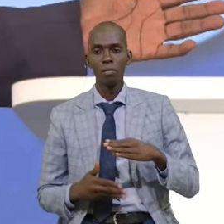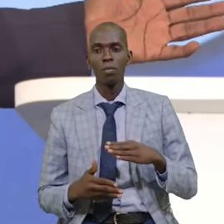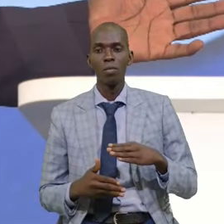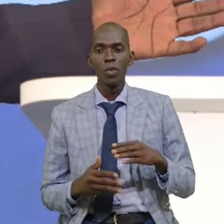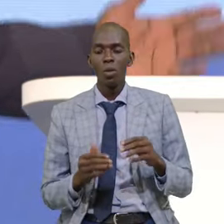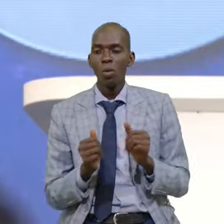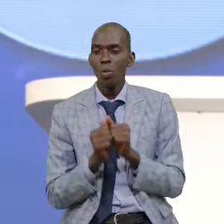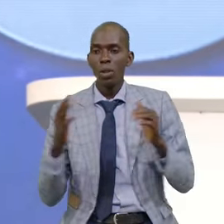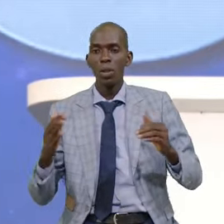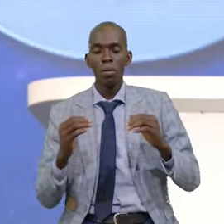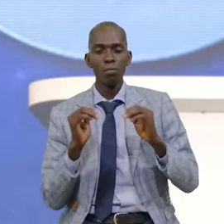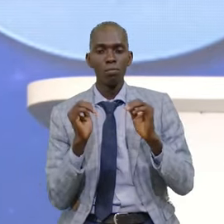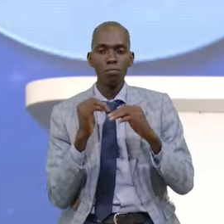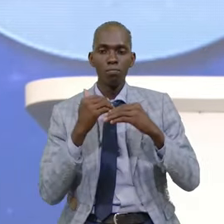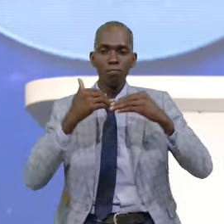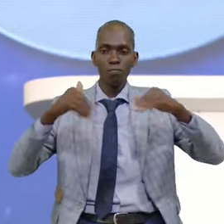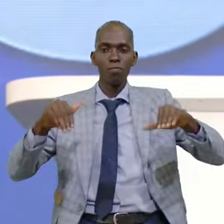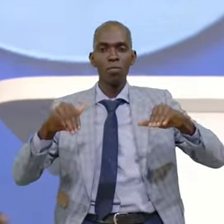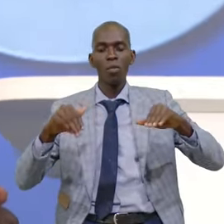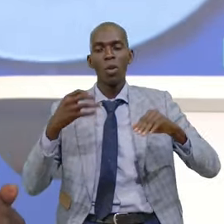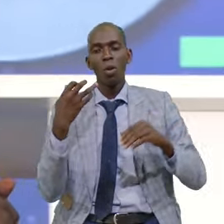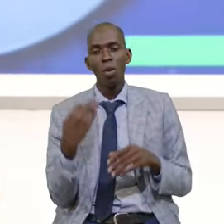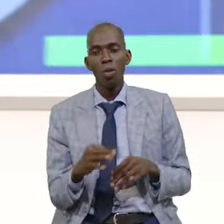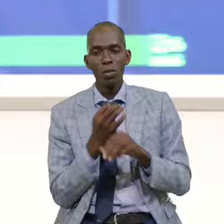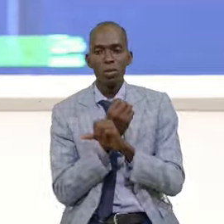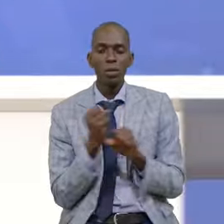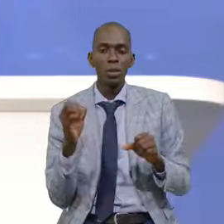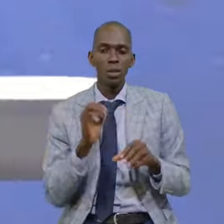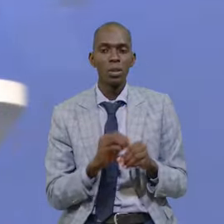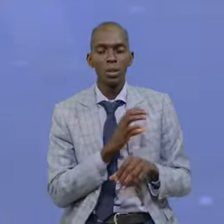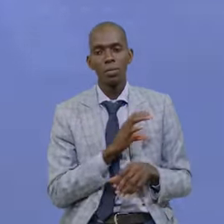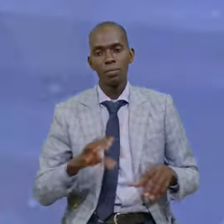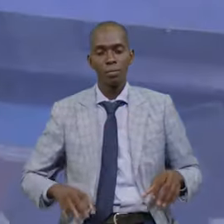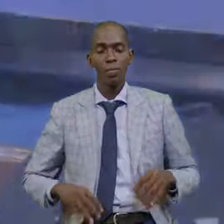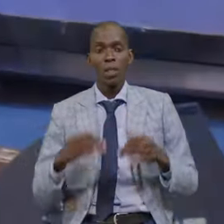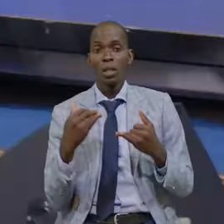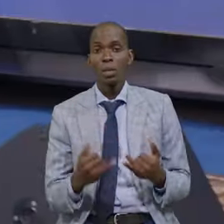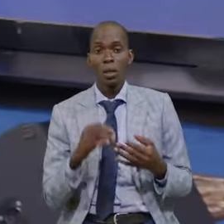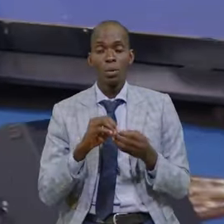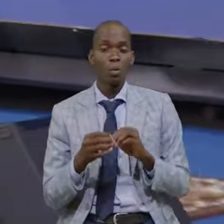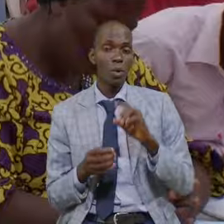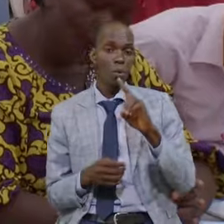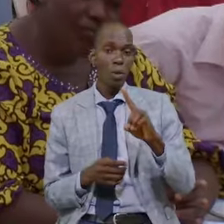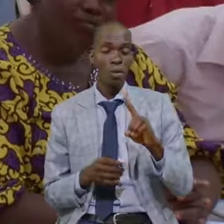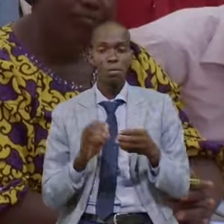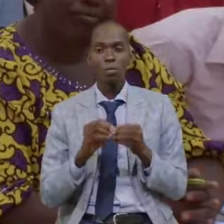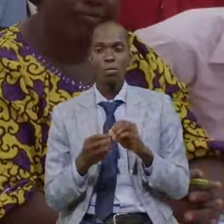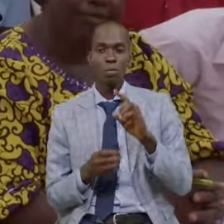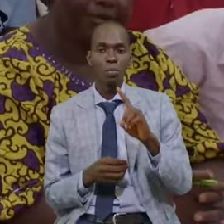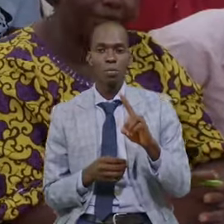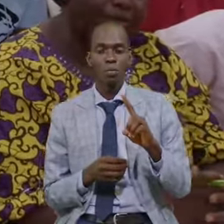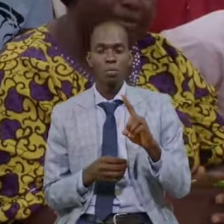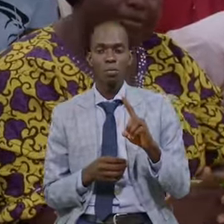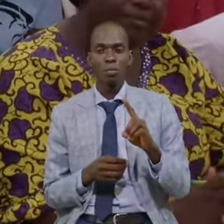boundlessness of salvation in Christ. Look at number one. Number one, we're looking